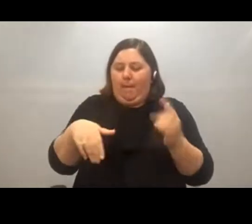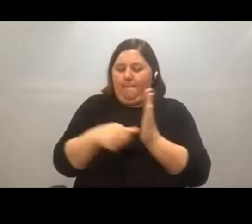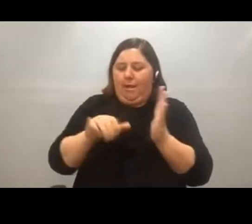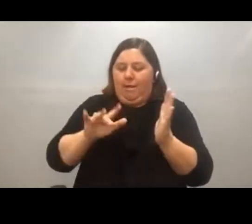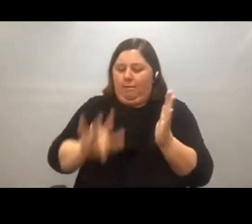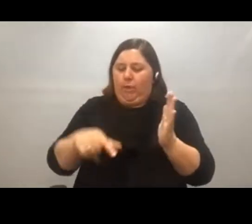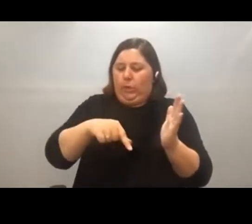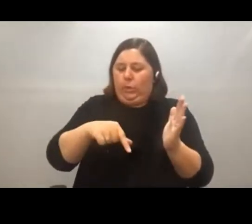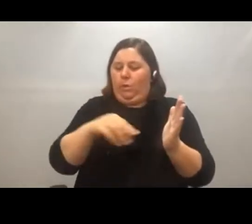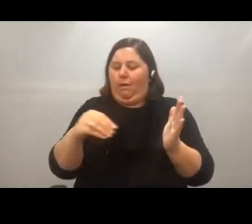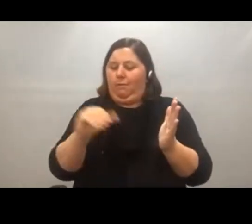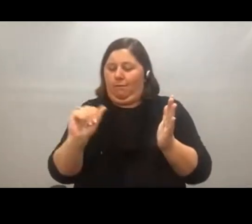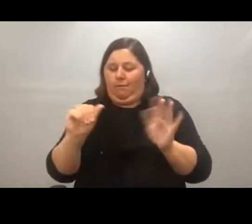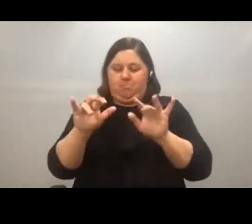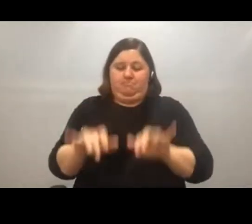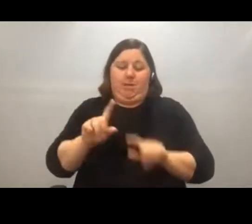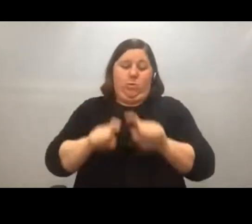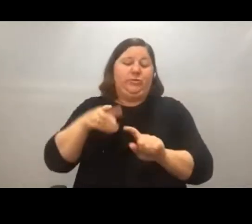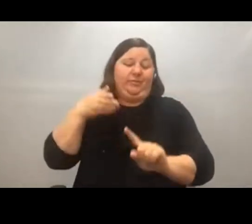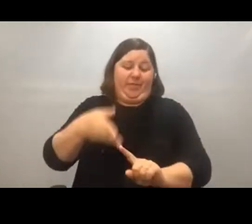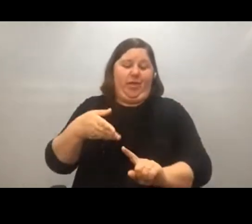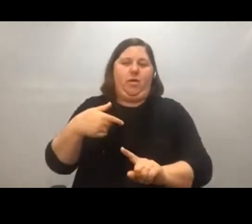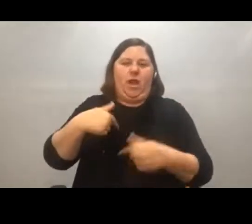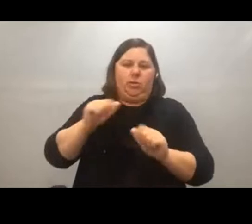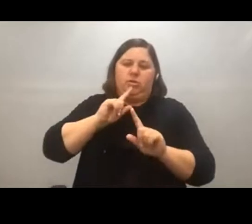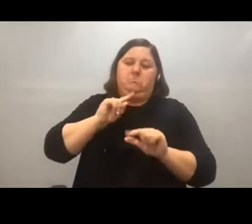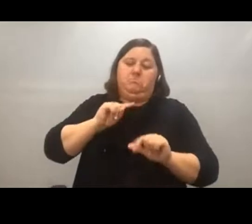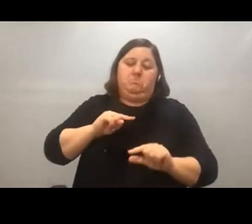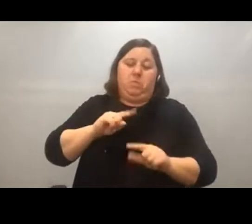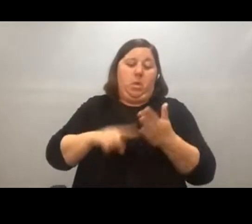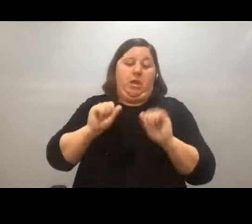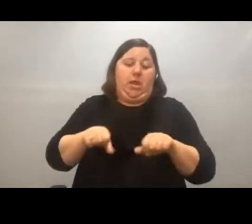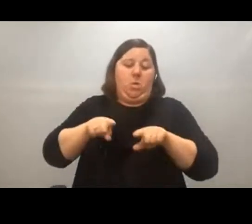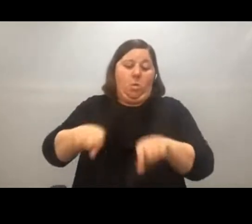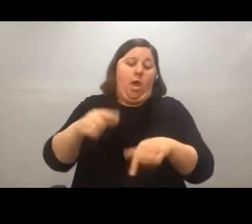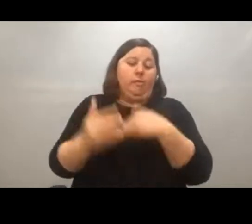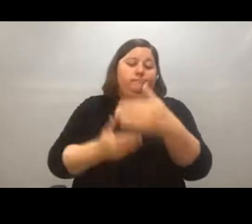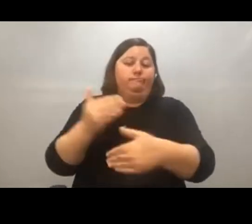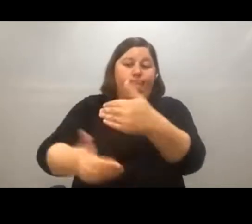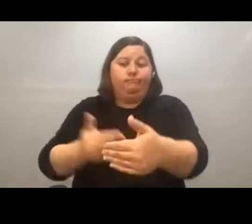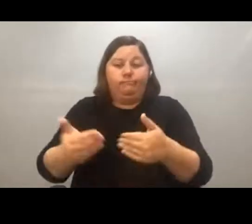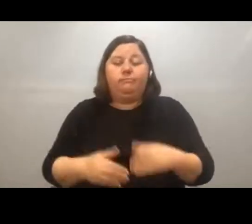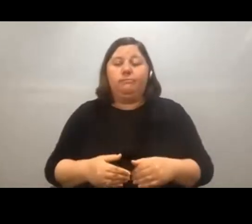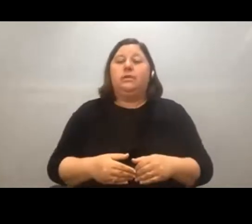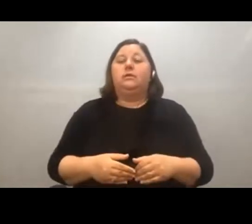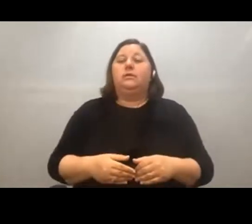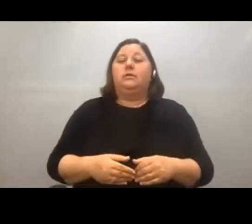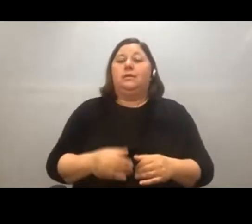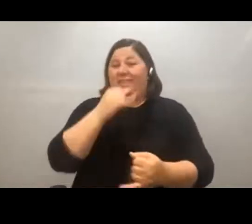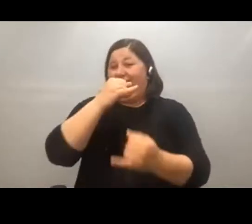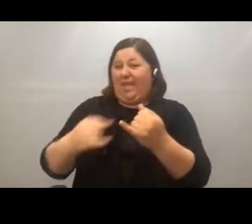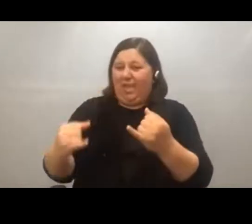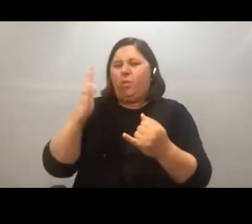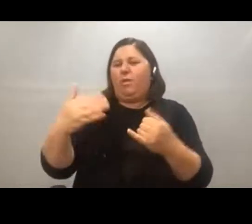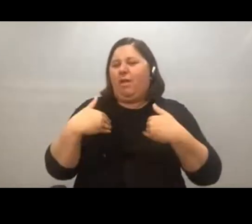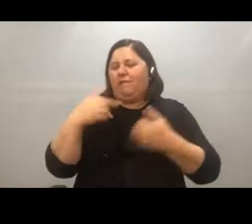um and i will try to answer what i can behind the scenes as we go along um and then at the end we will